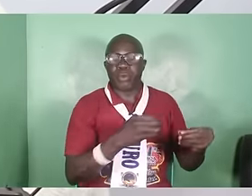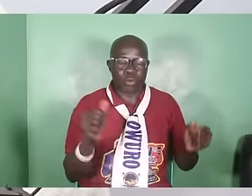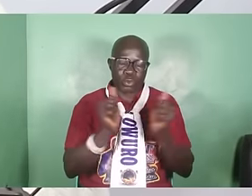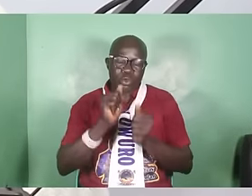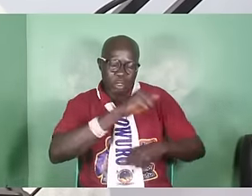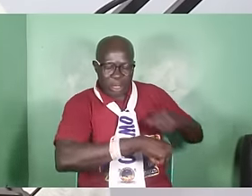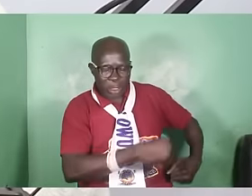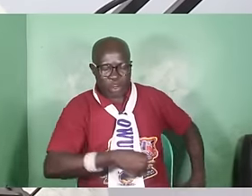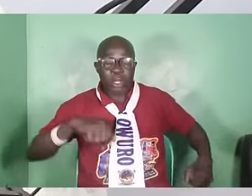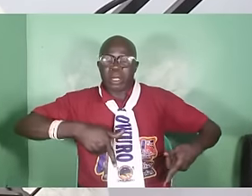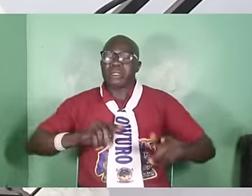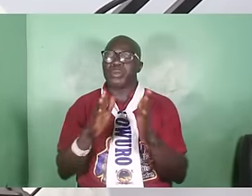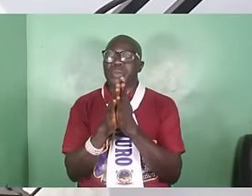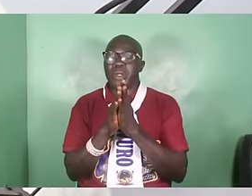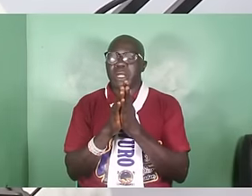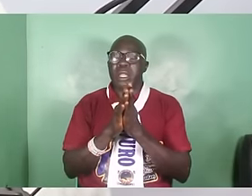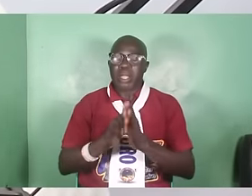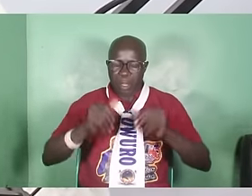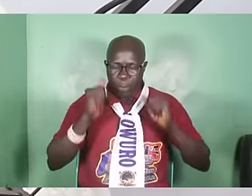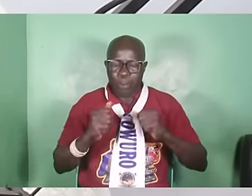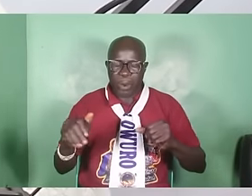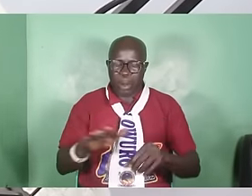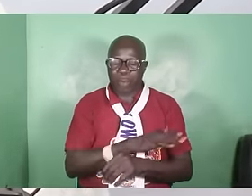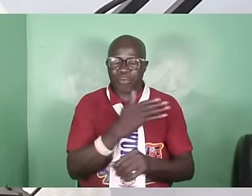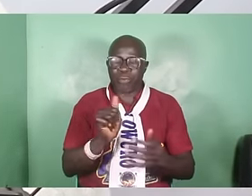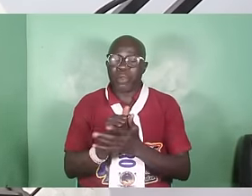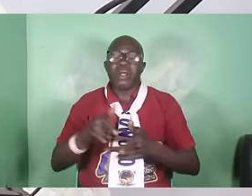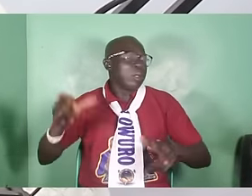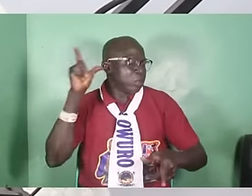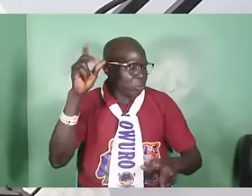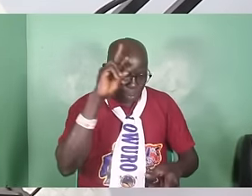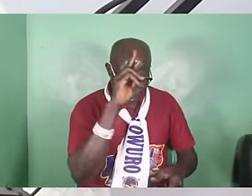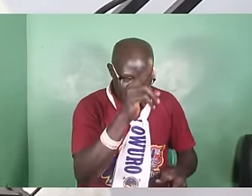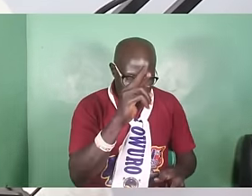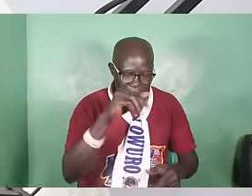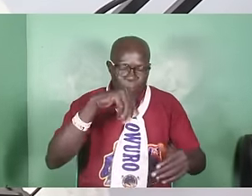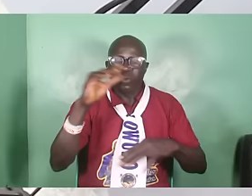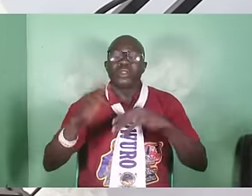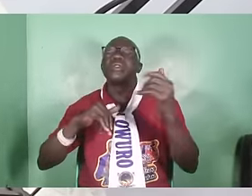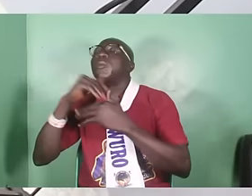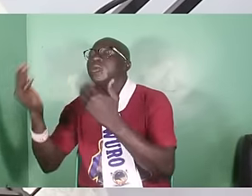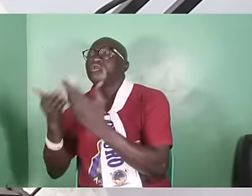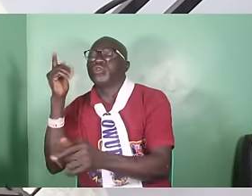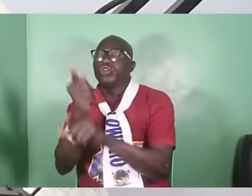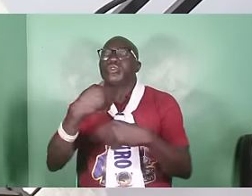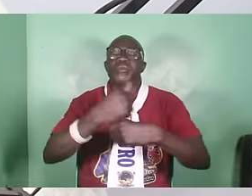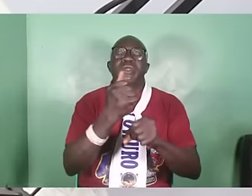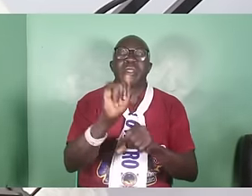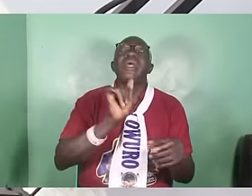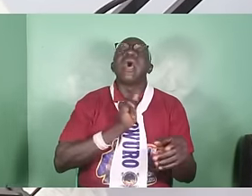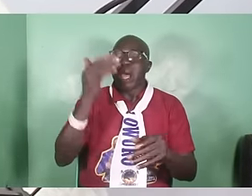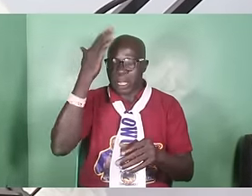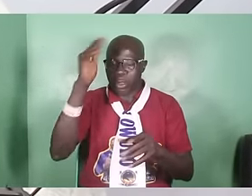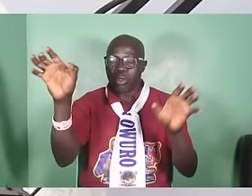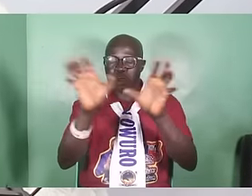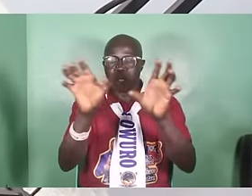Come along with your gadu. Let us pray together. You should be powerful. Please, sir. You don't just make it. And I know that